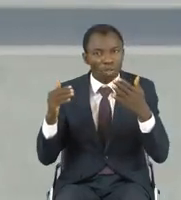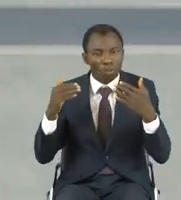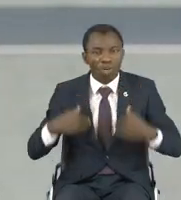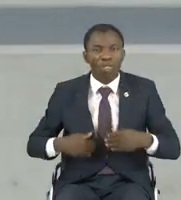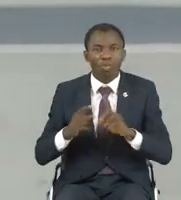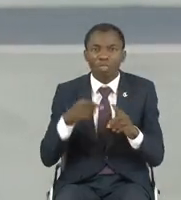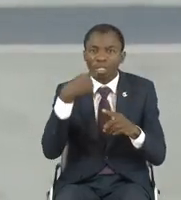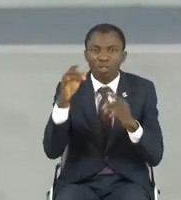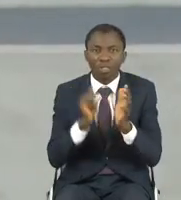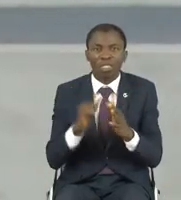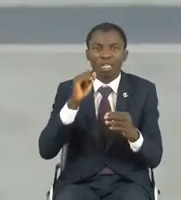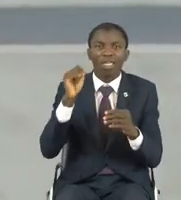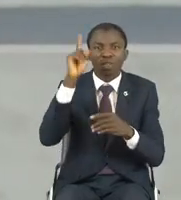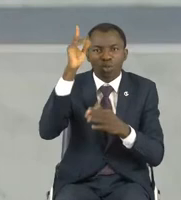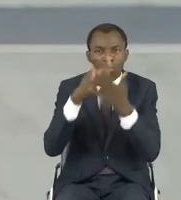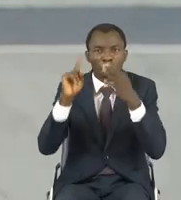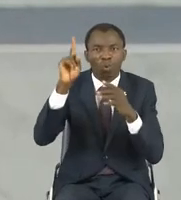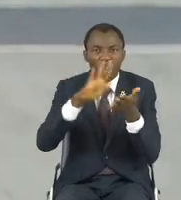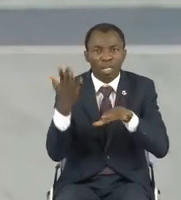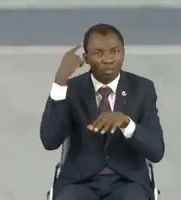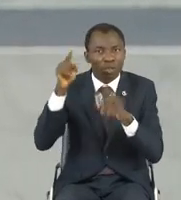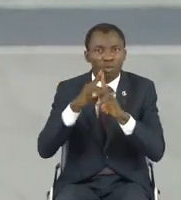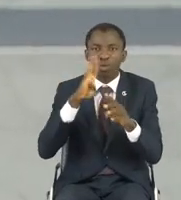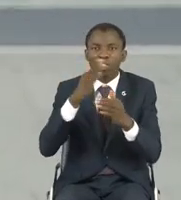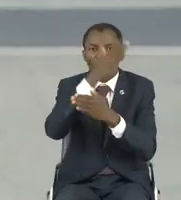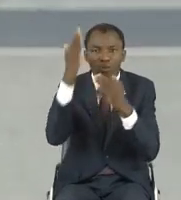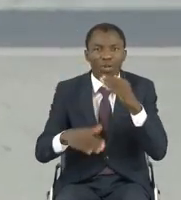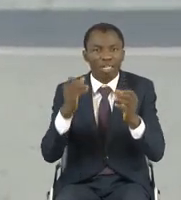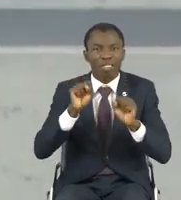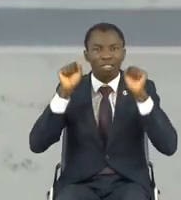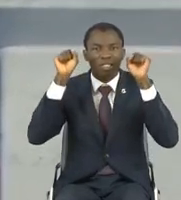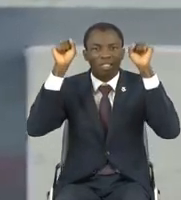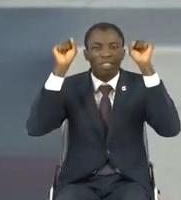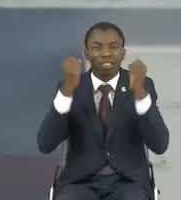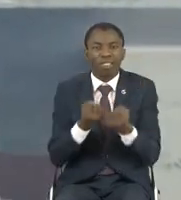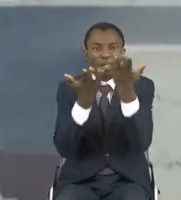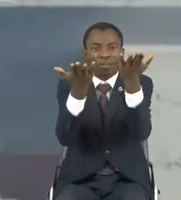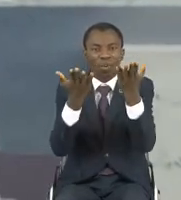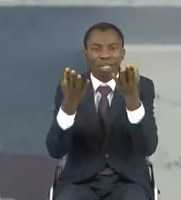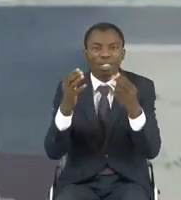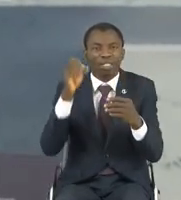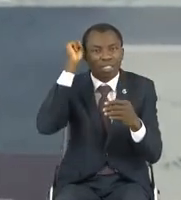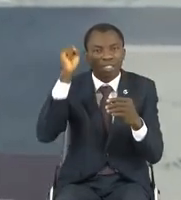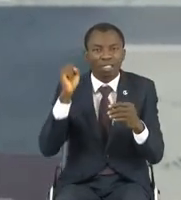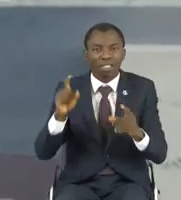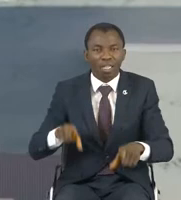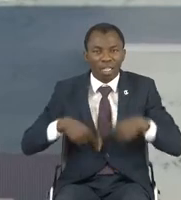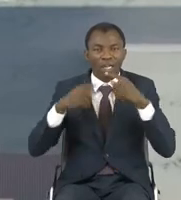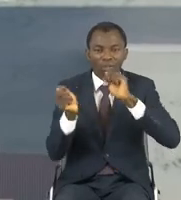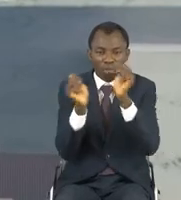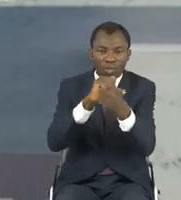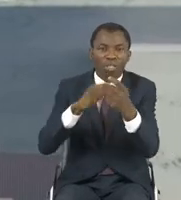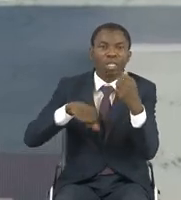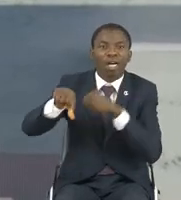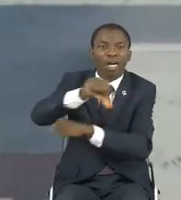be the final sacrifice, and to be your savior. But his life turned around.